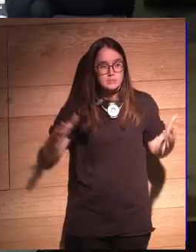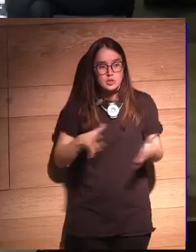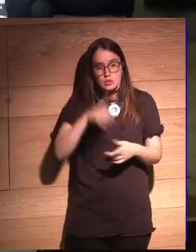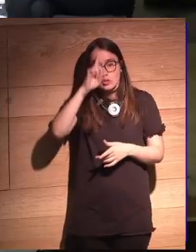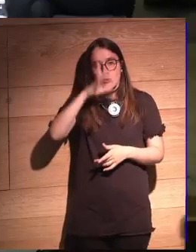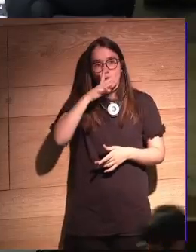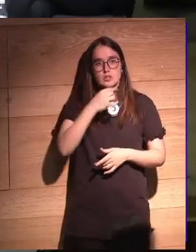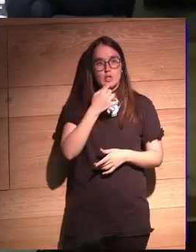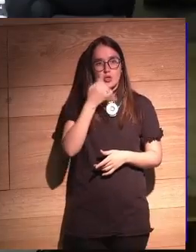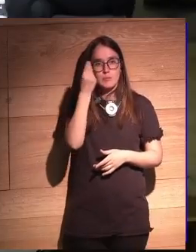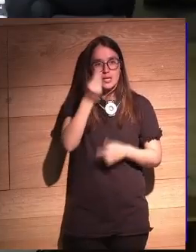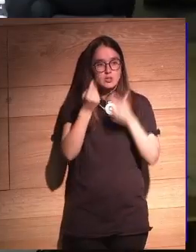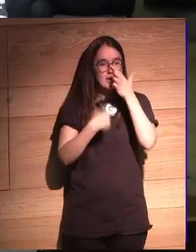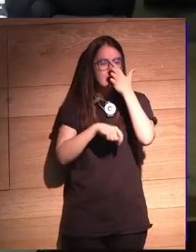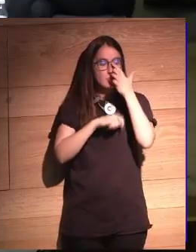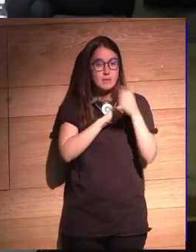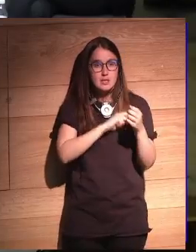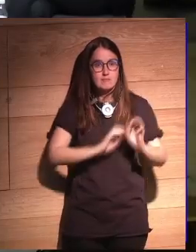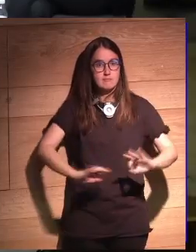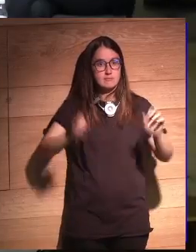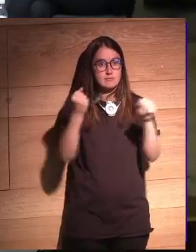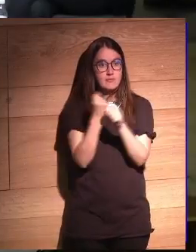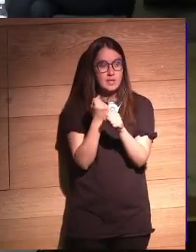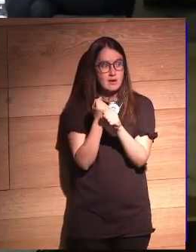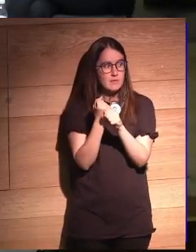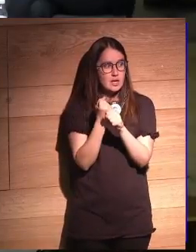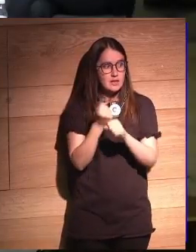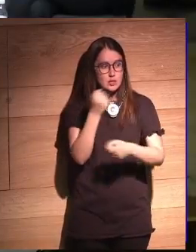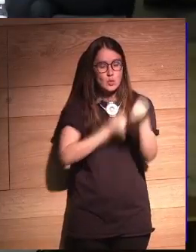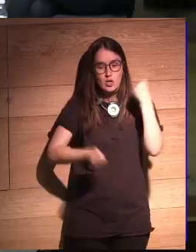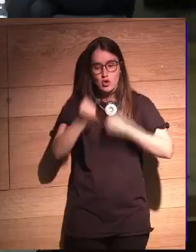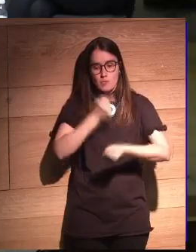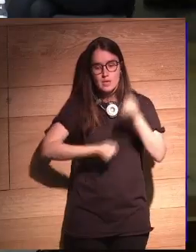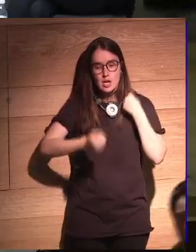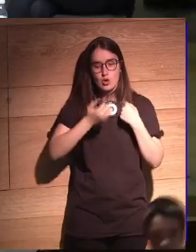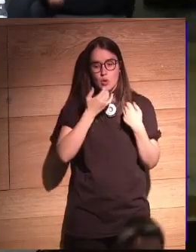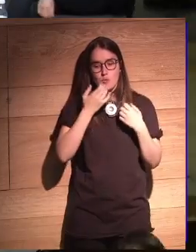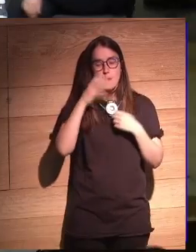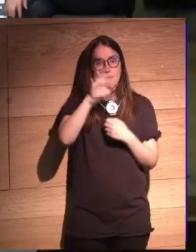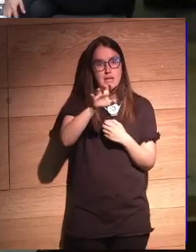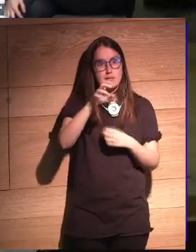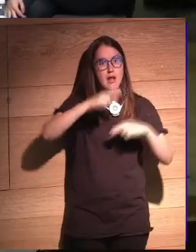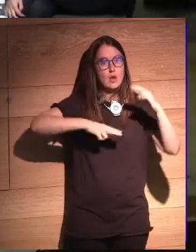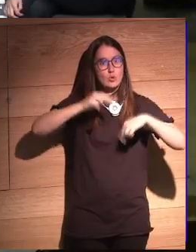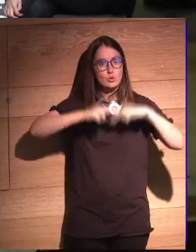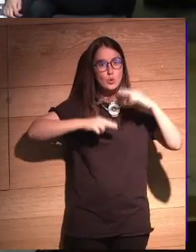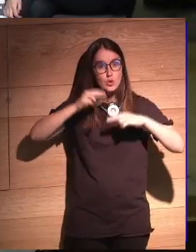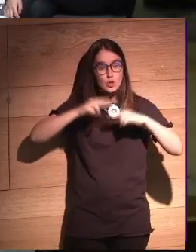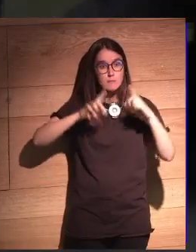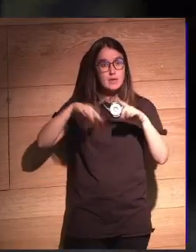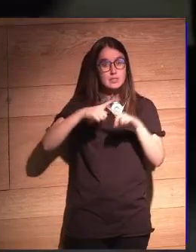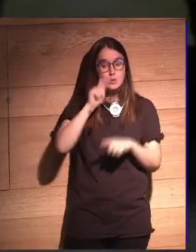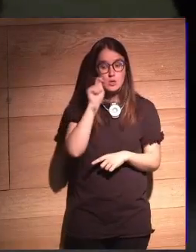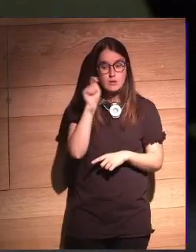see around certain areas of Madrid city. But to be honest, I think that Spain is devoting a great amount of its